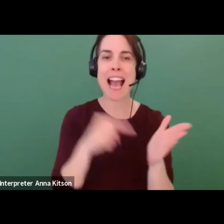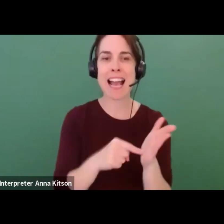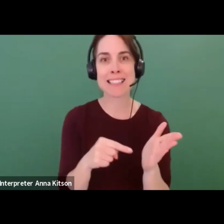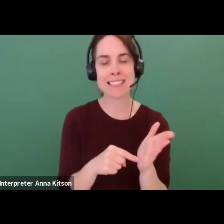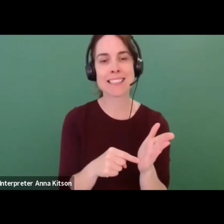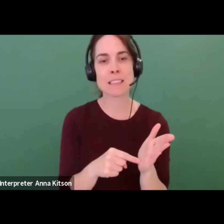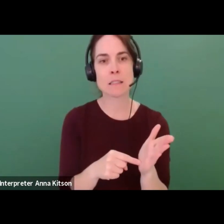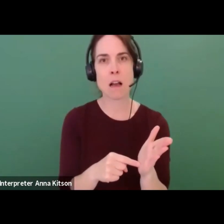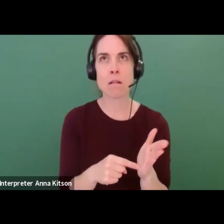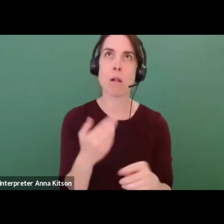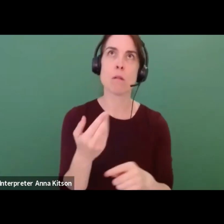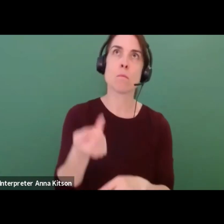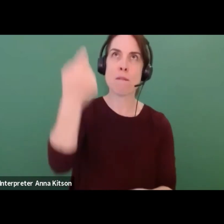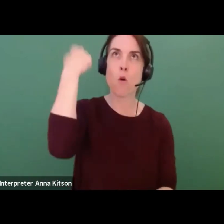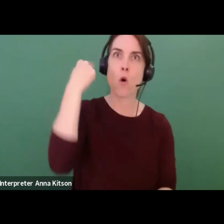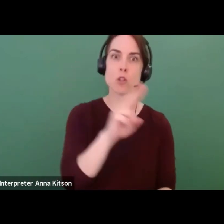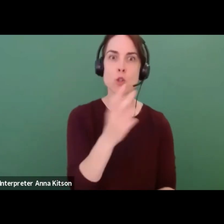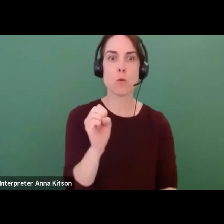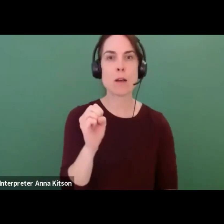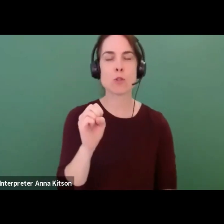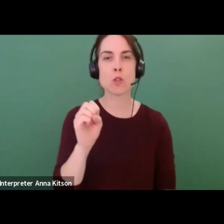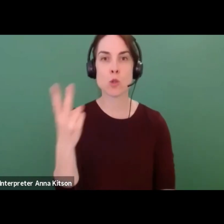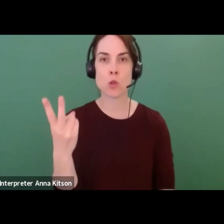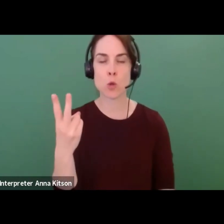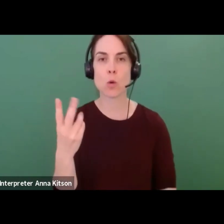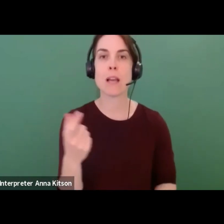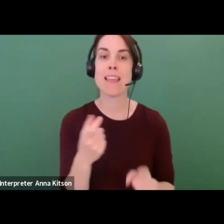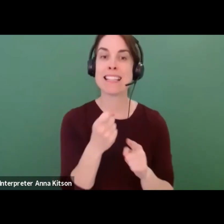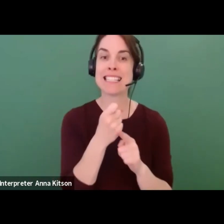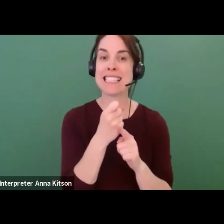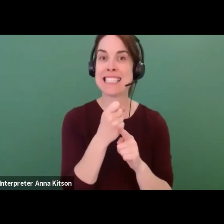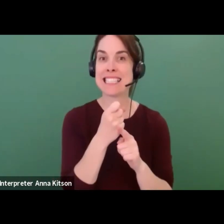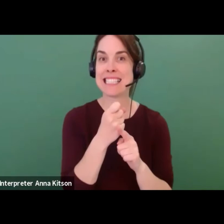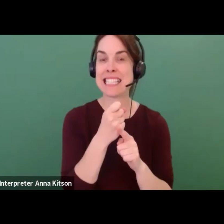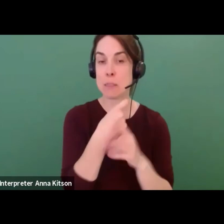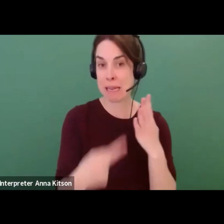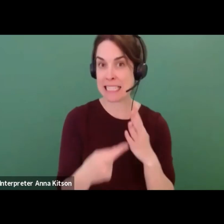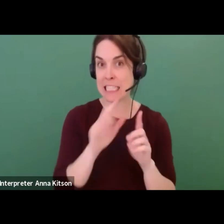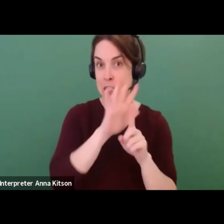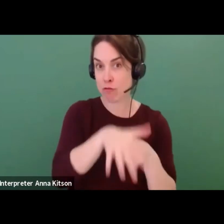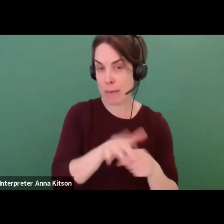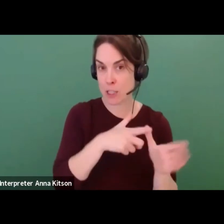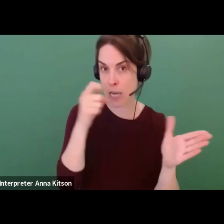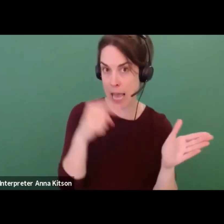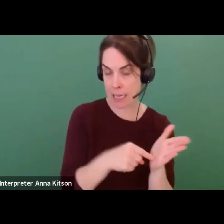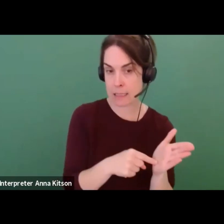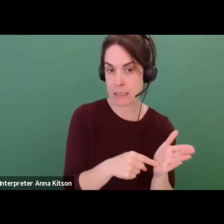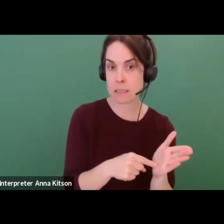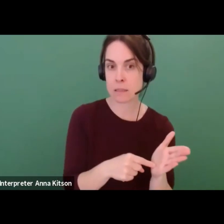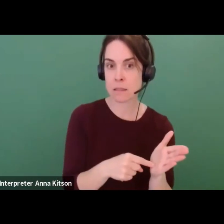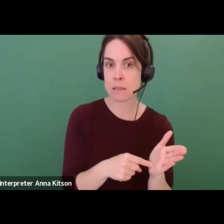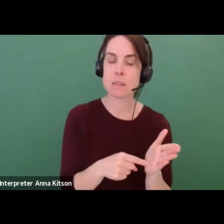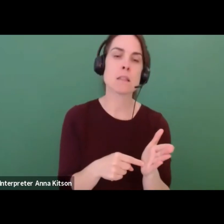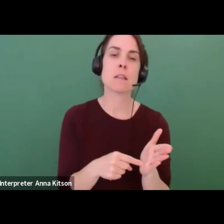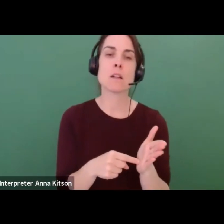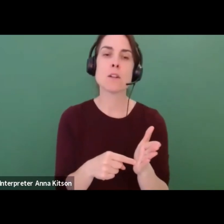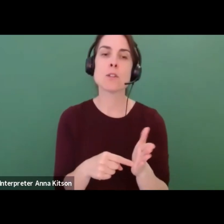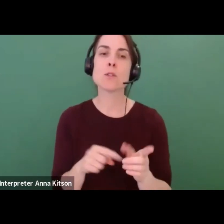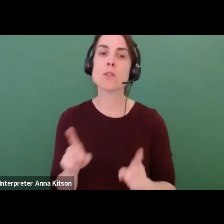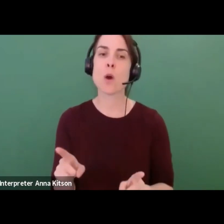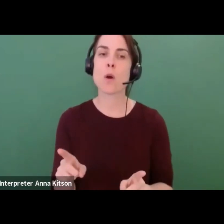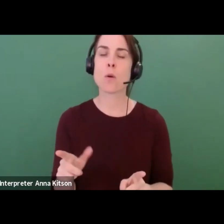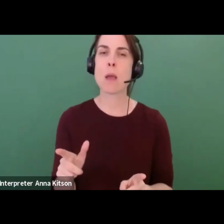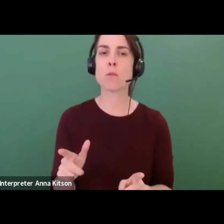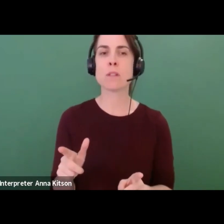Discrimination Act at the time, back in 2002, when I had been challenging a local race provider. I did a